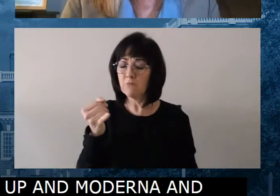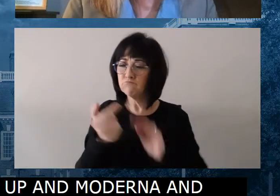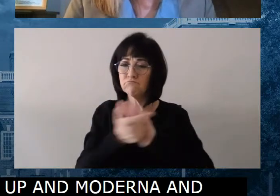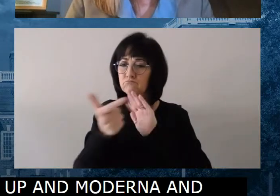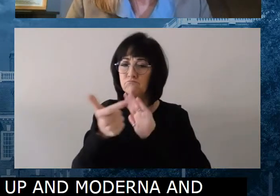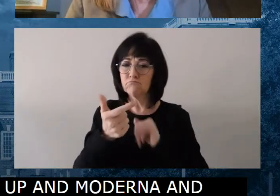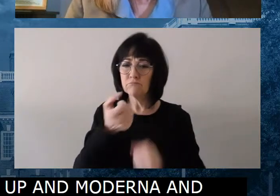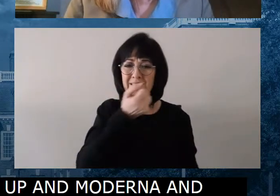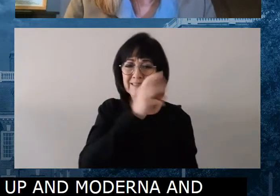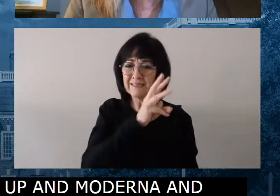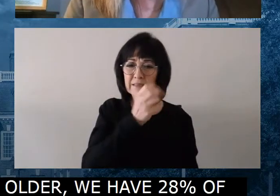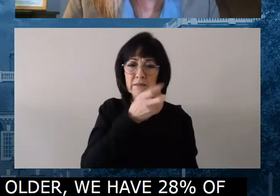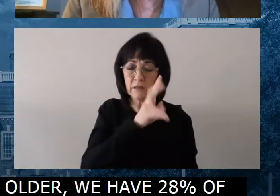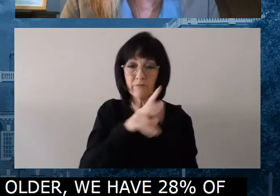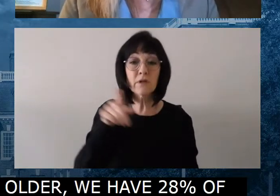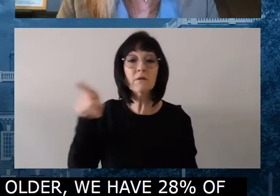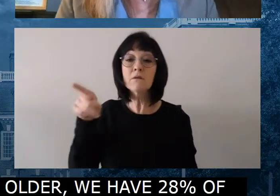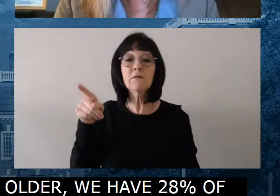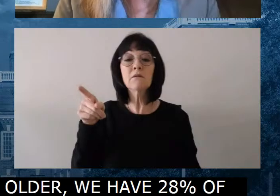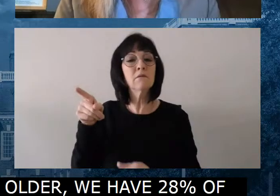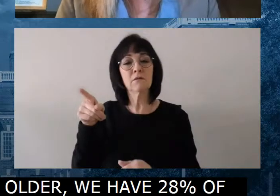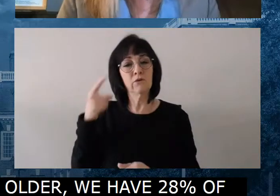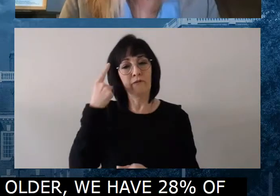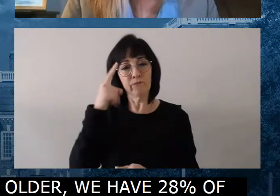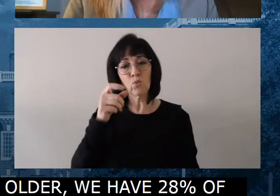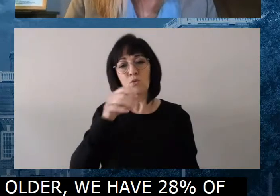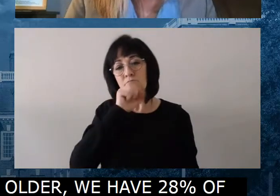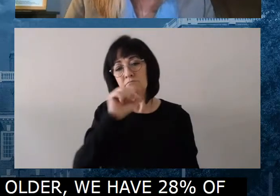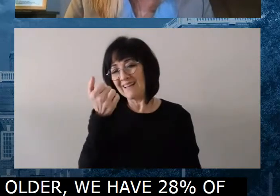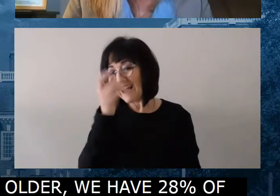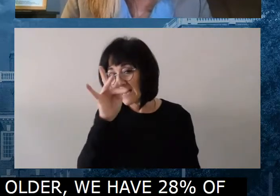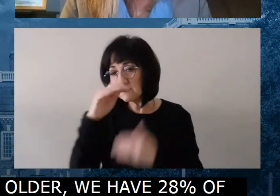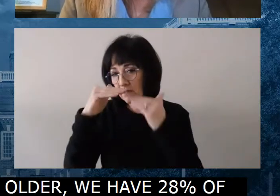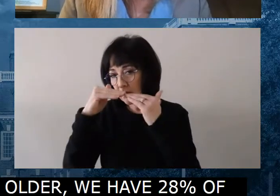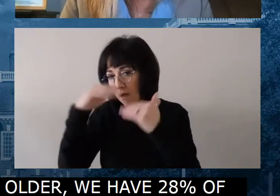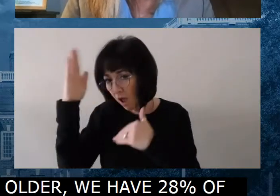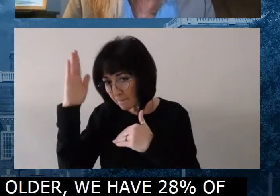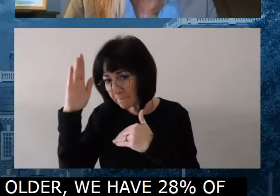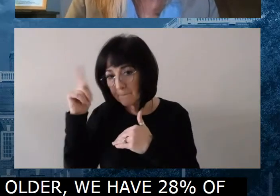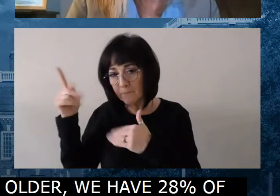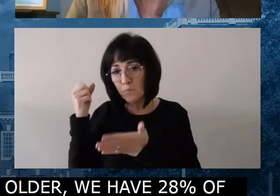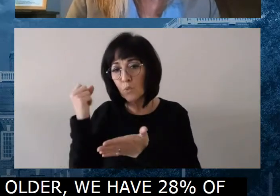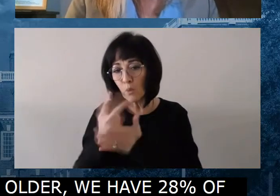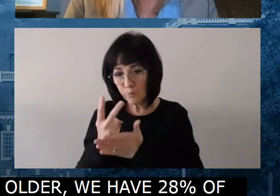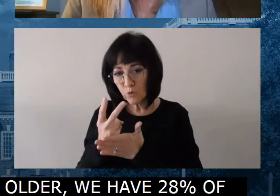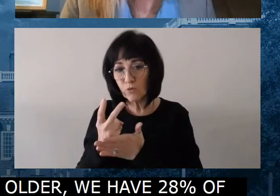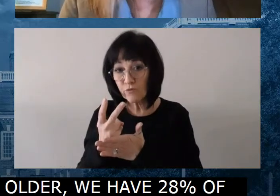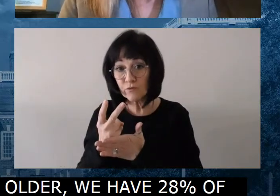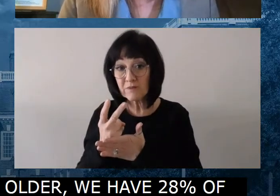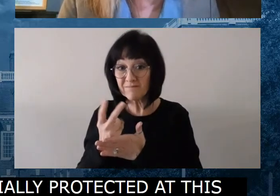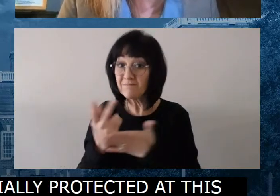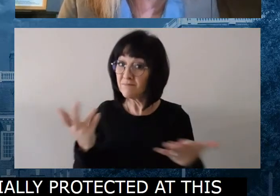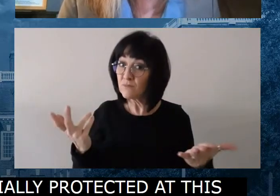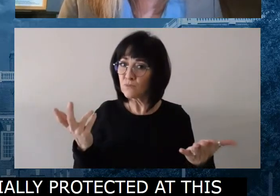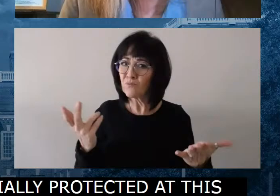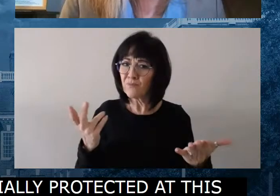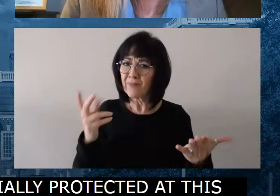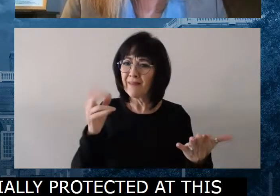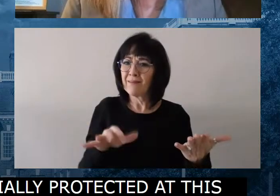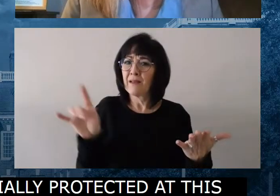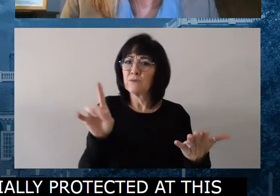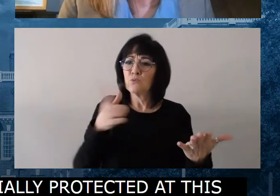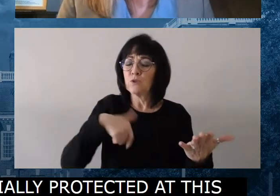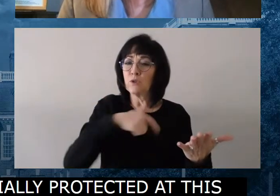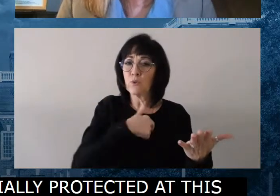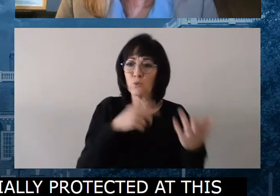partially protected at this point. So again, just really exciting to see the progress